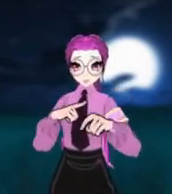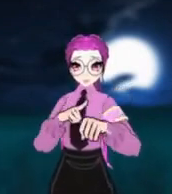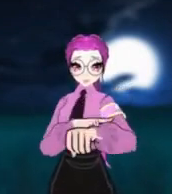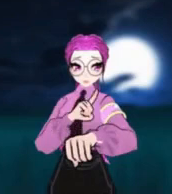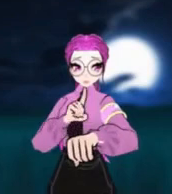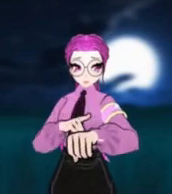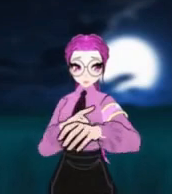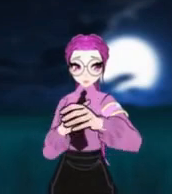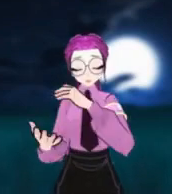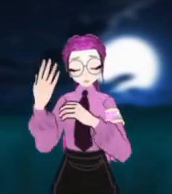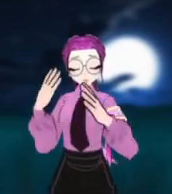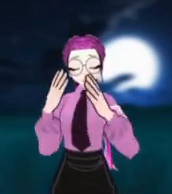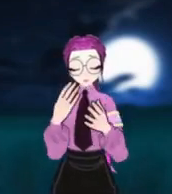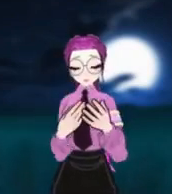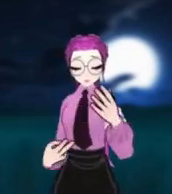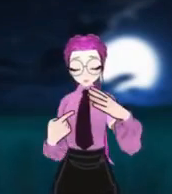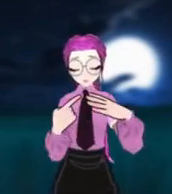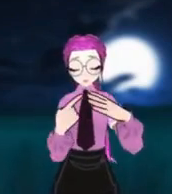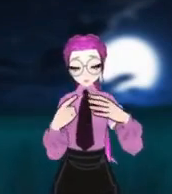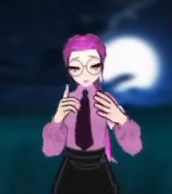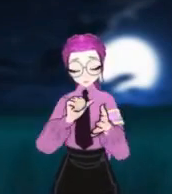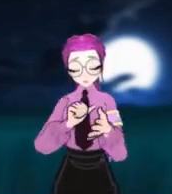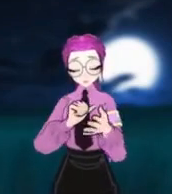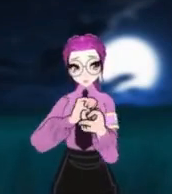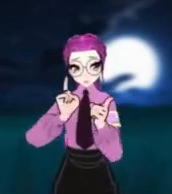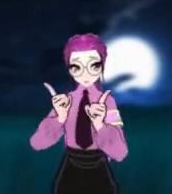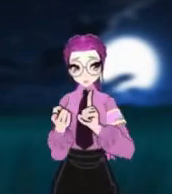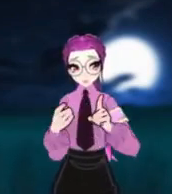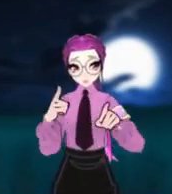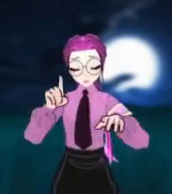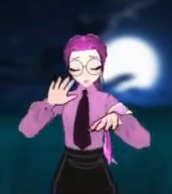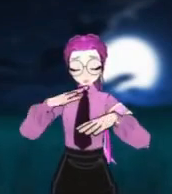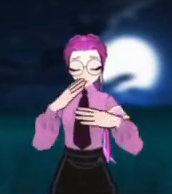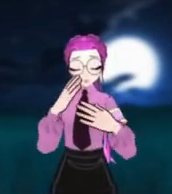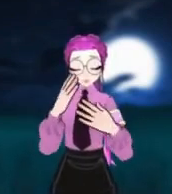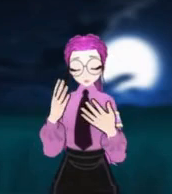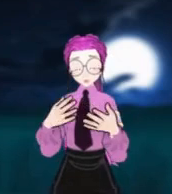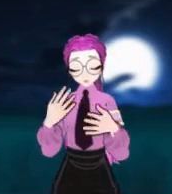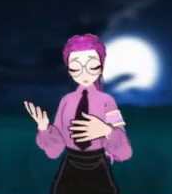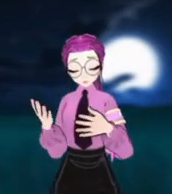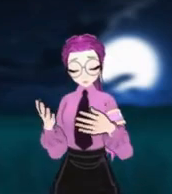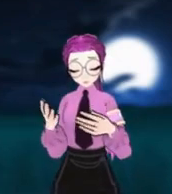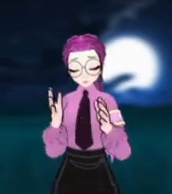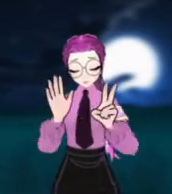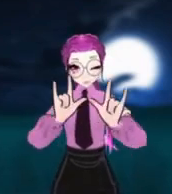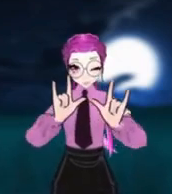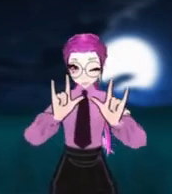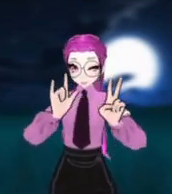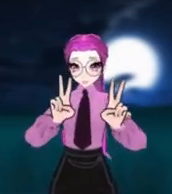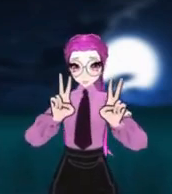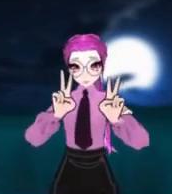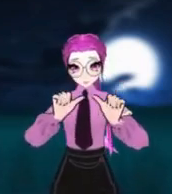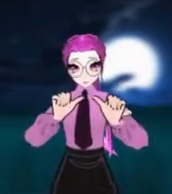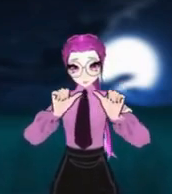the controllers of the different VR headsets, and this allows them to interact in this new world. All these features and spaces that